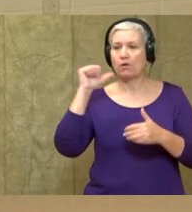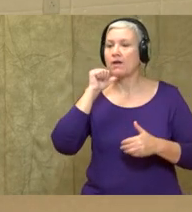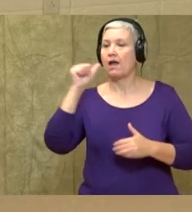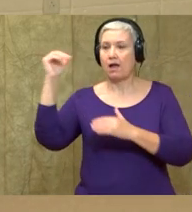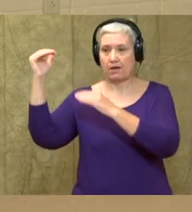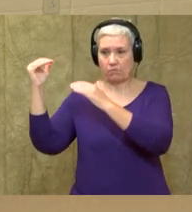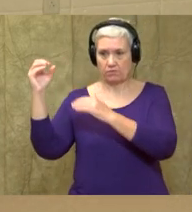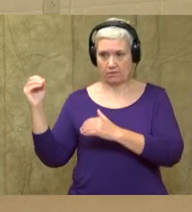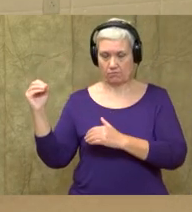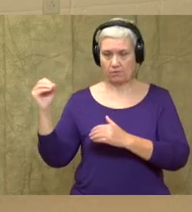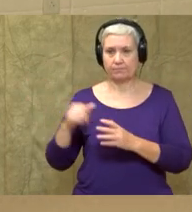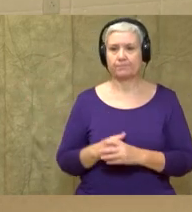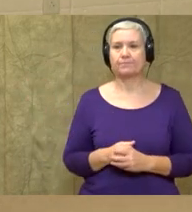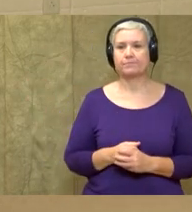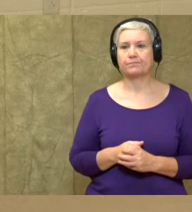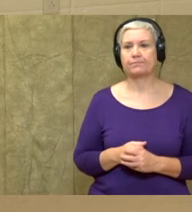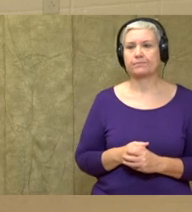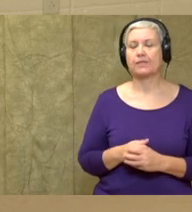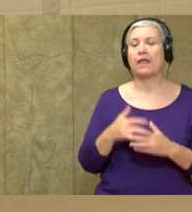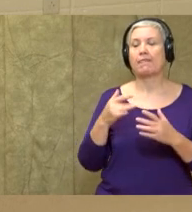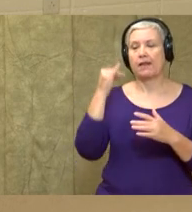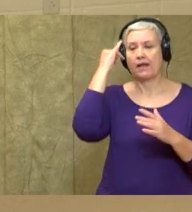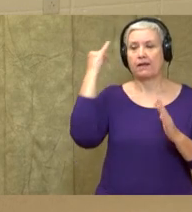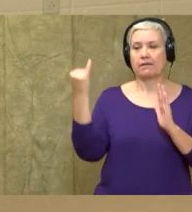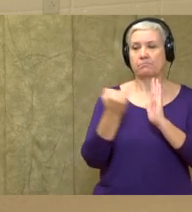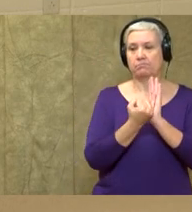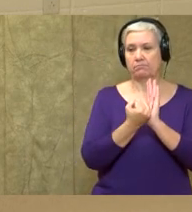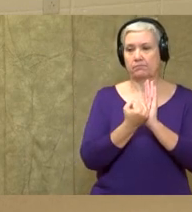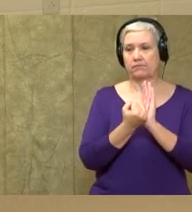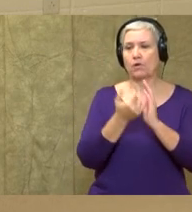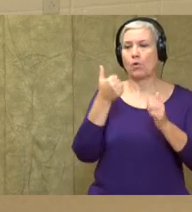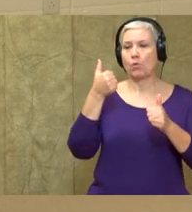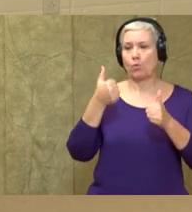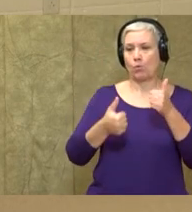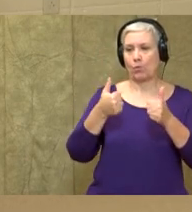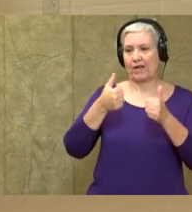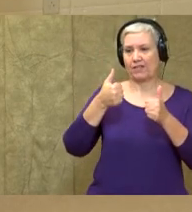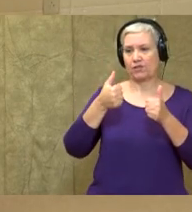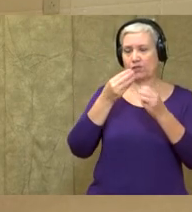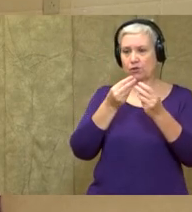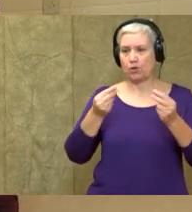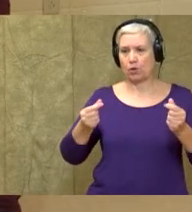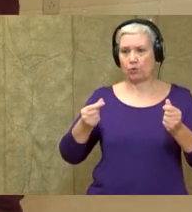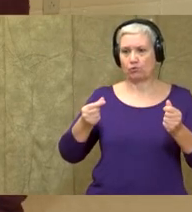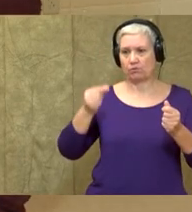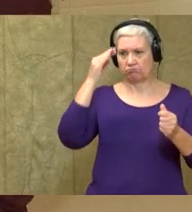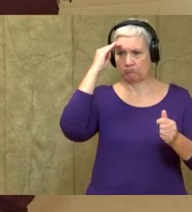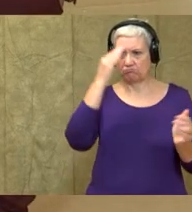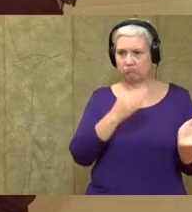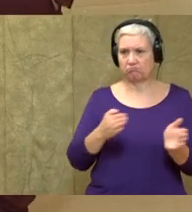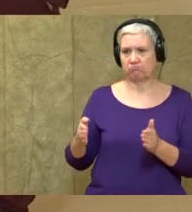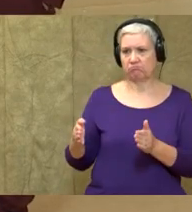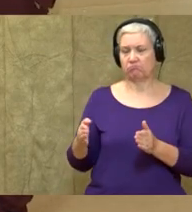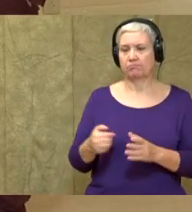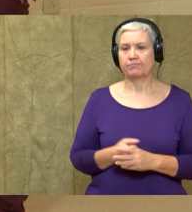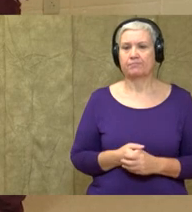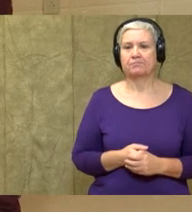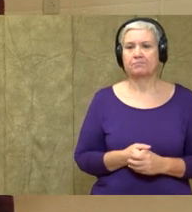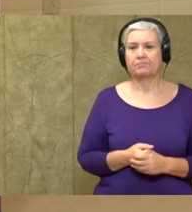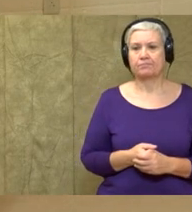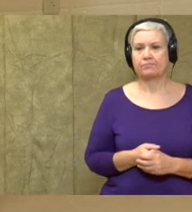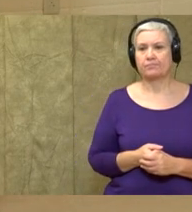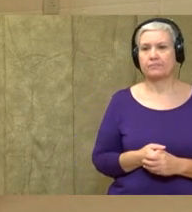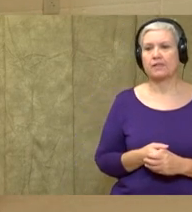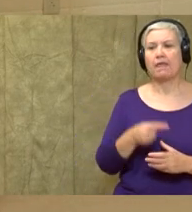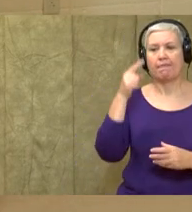to zero. And then from there, I can identify the appropriate solution strategy. But think about the ones that work